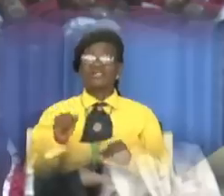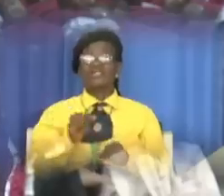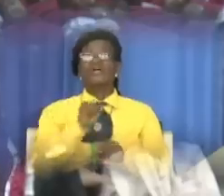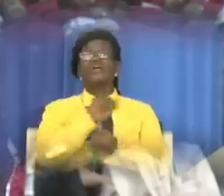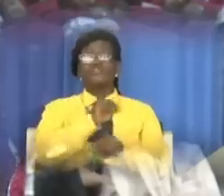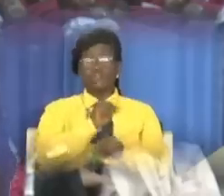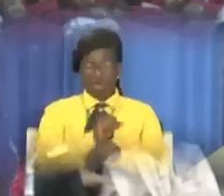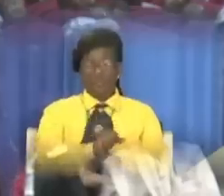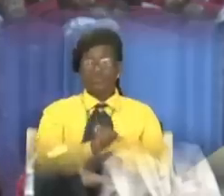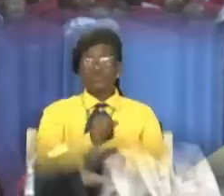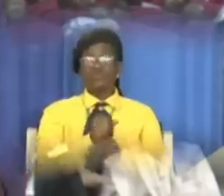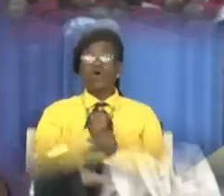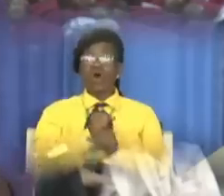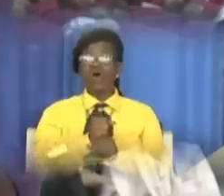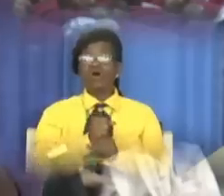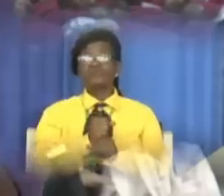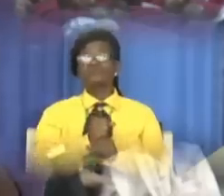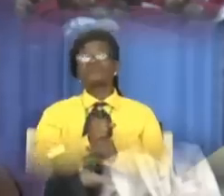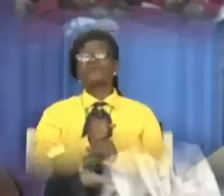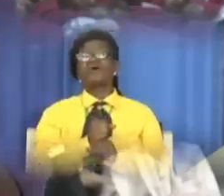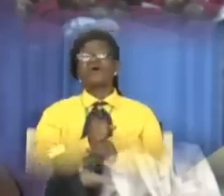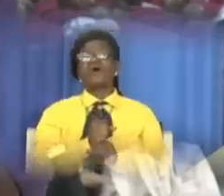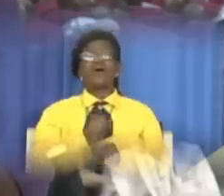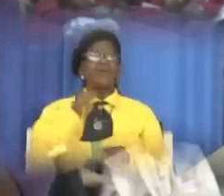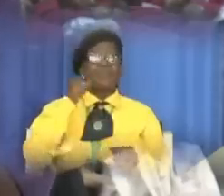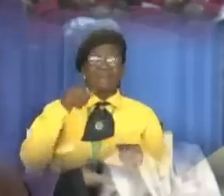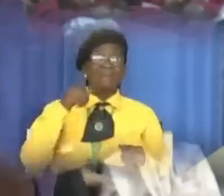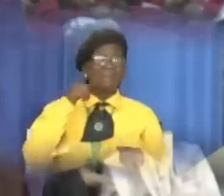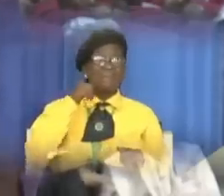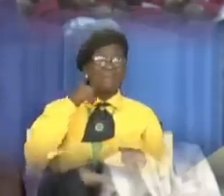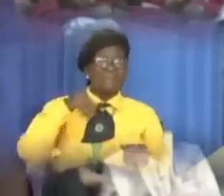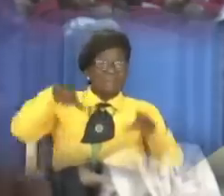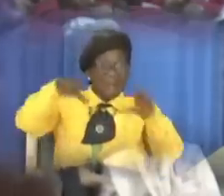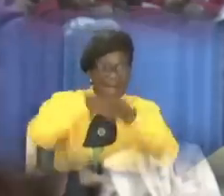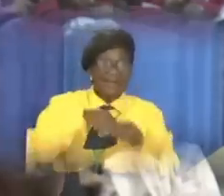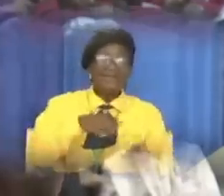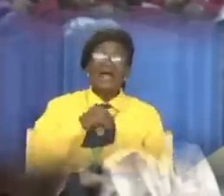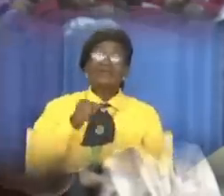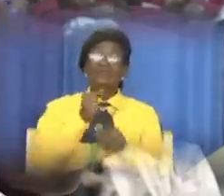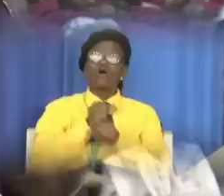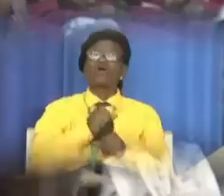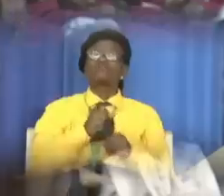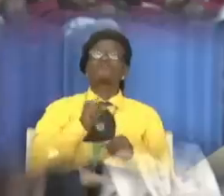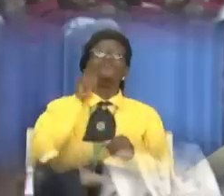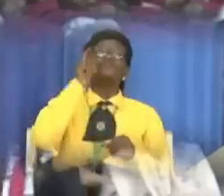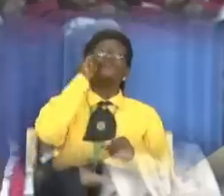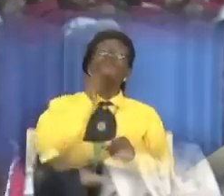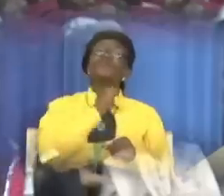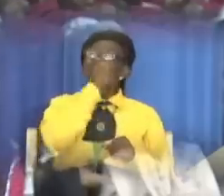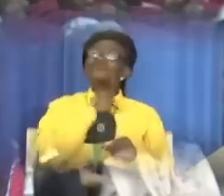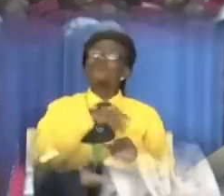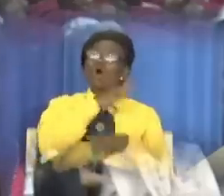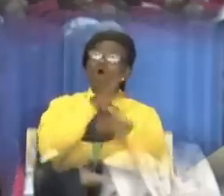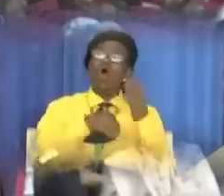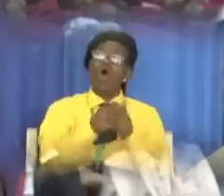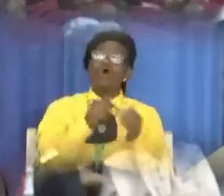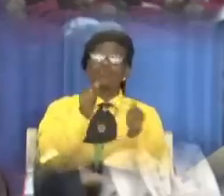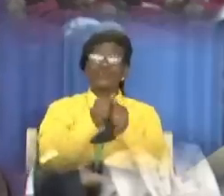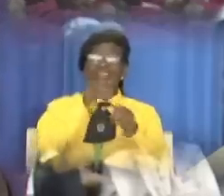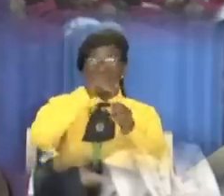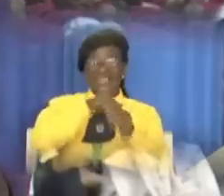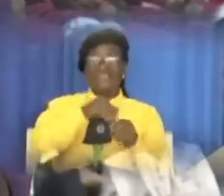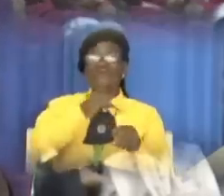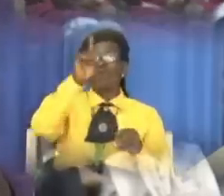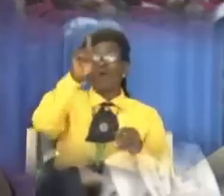and he got a set of twins. All in 1 year, because what was covering his